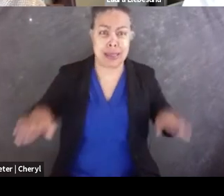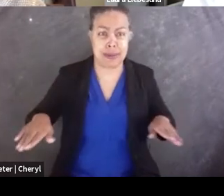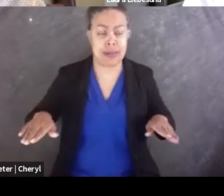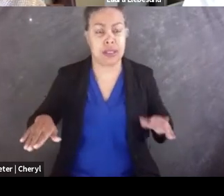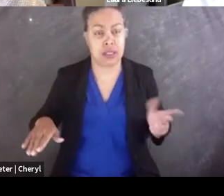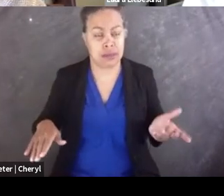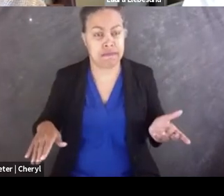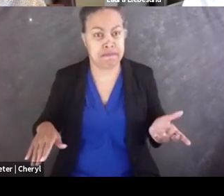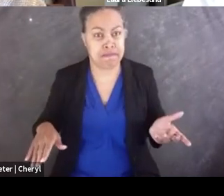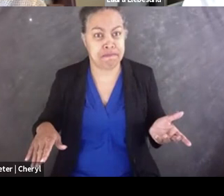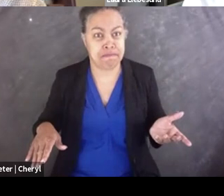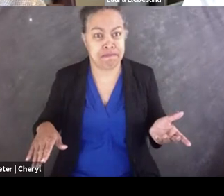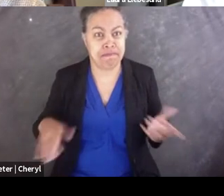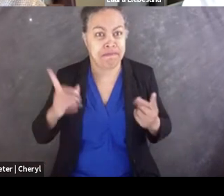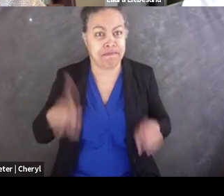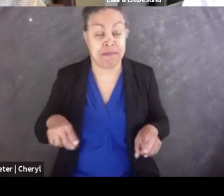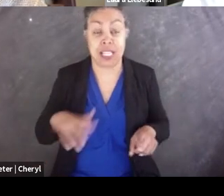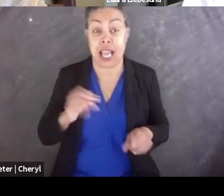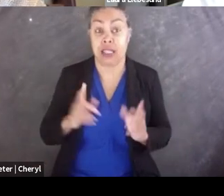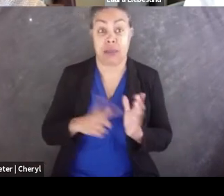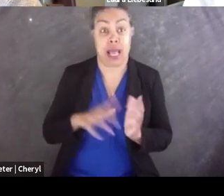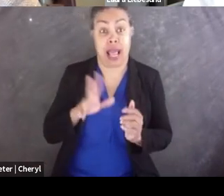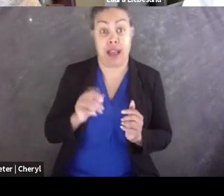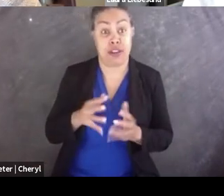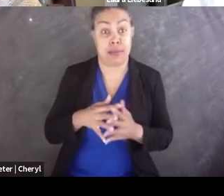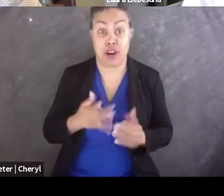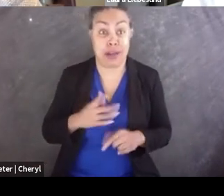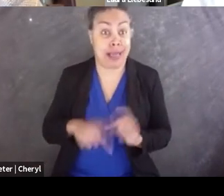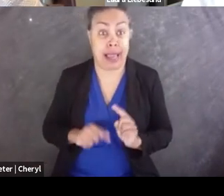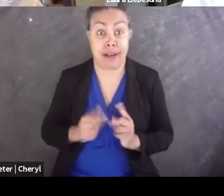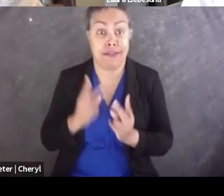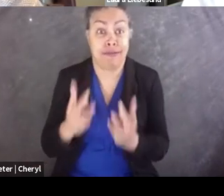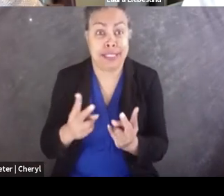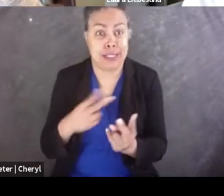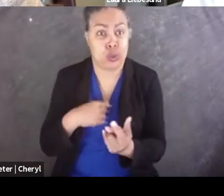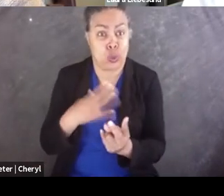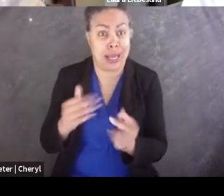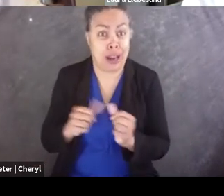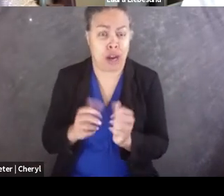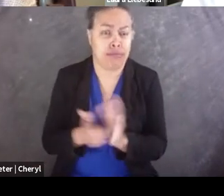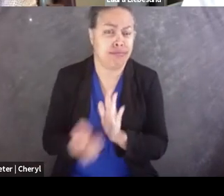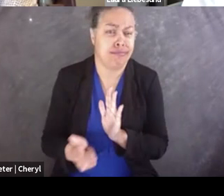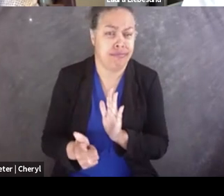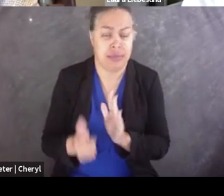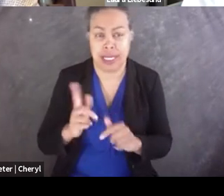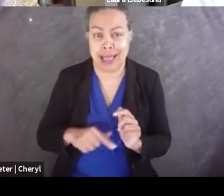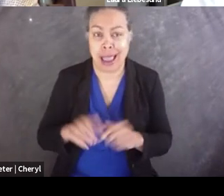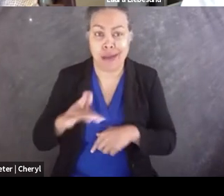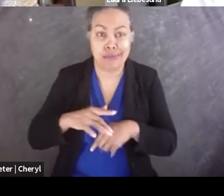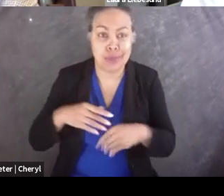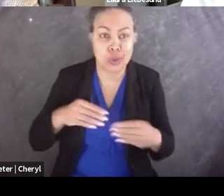two-way street. So while African-Americans could not go downtown to theaters, bars, and nightclubs that